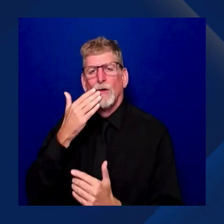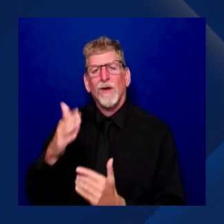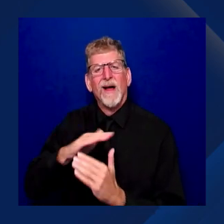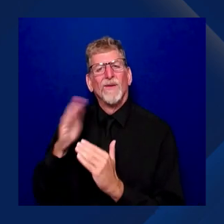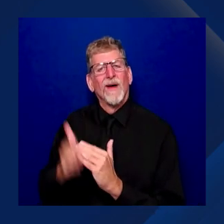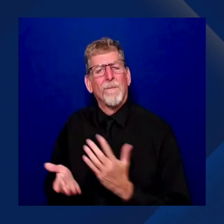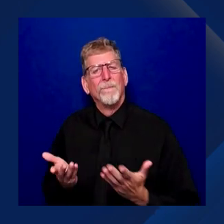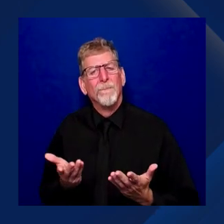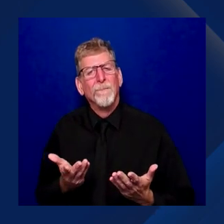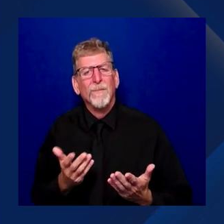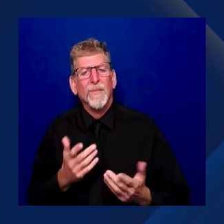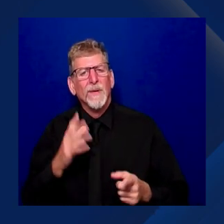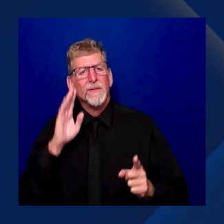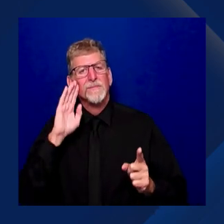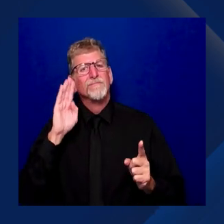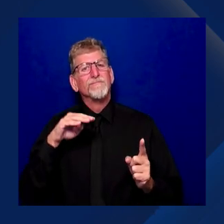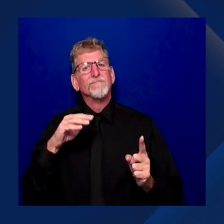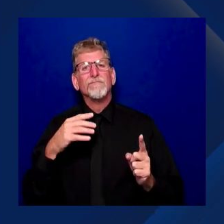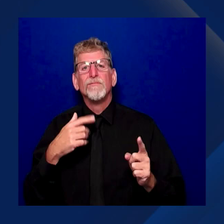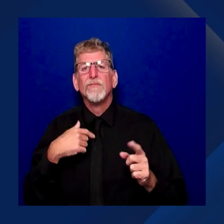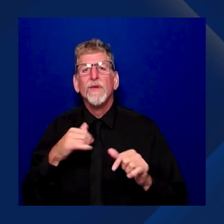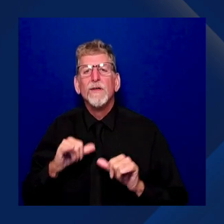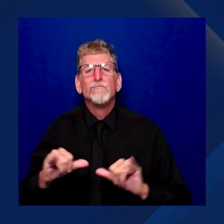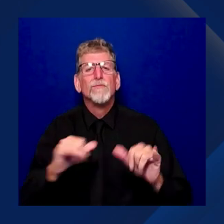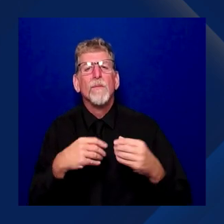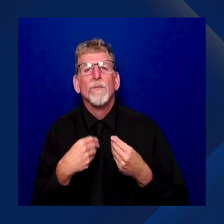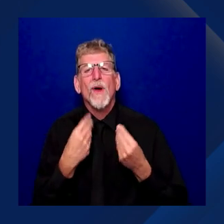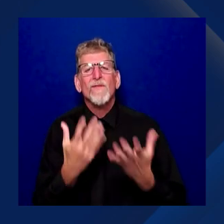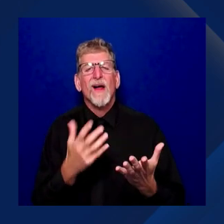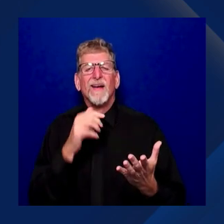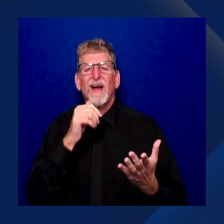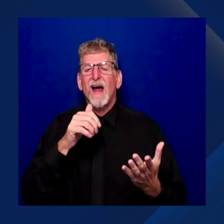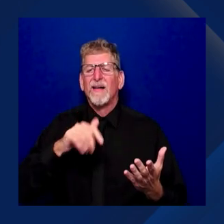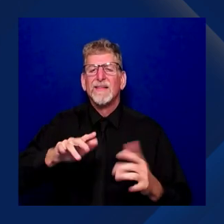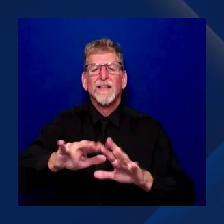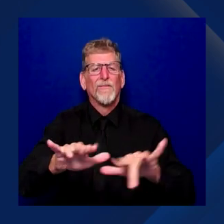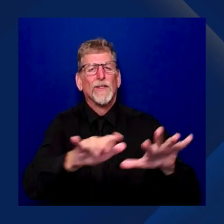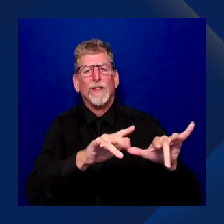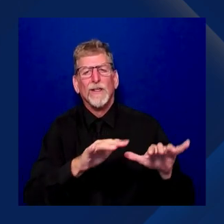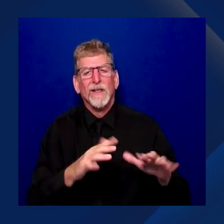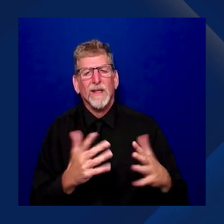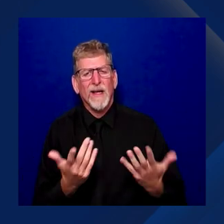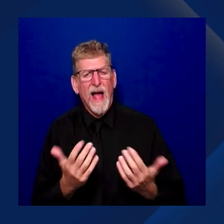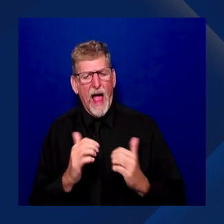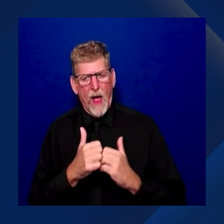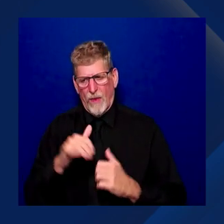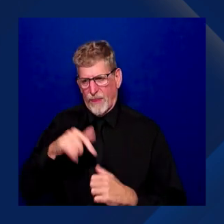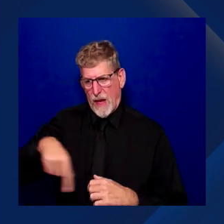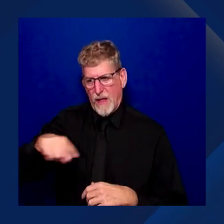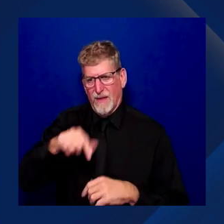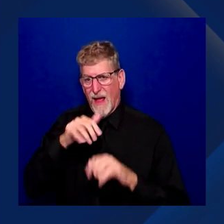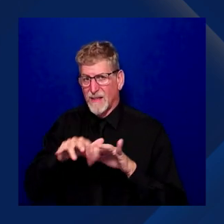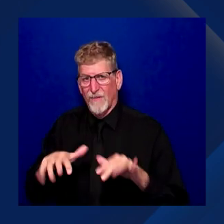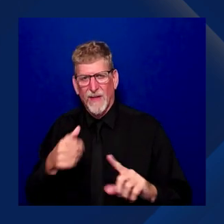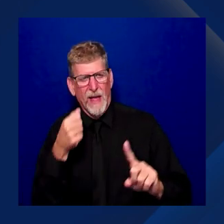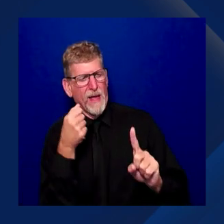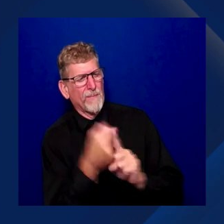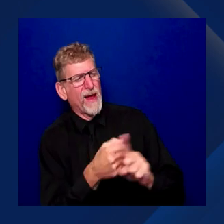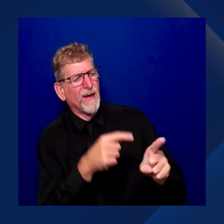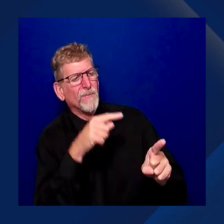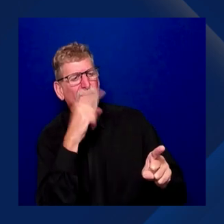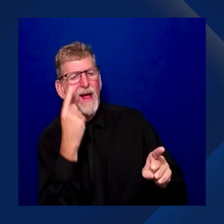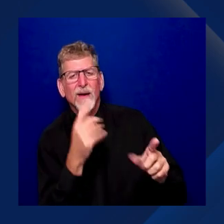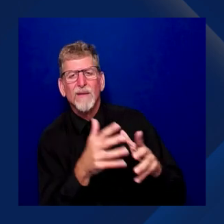providers, what does this say for our Black families? What does it say for our Latinx families, for our Indigenous families, if they don't